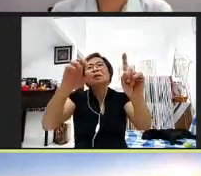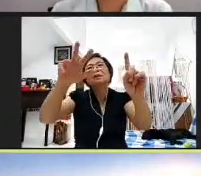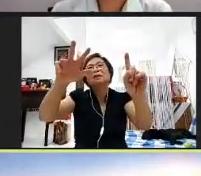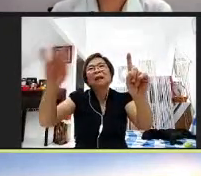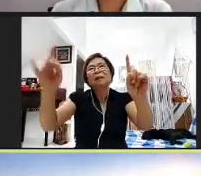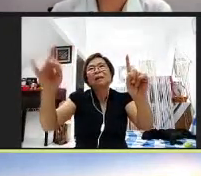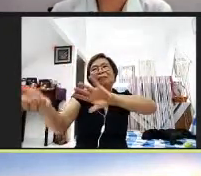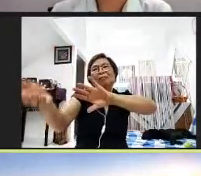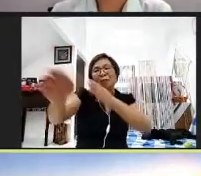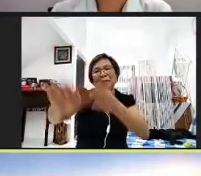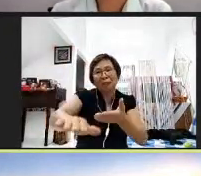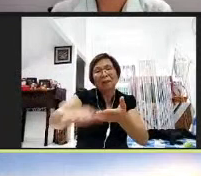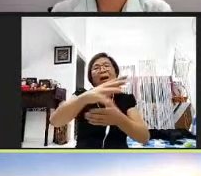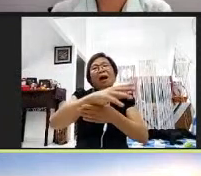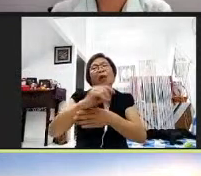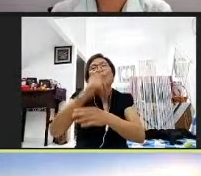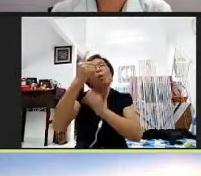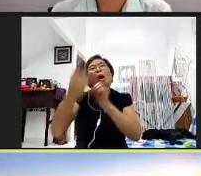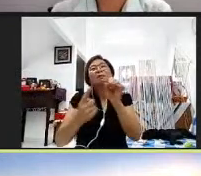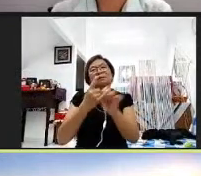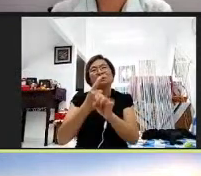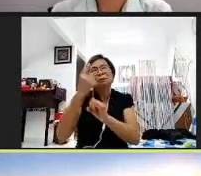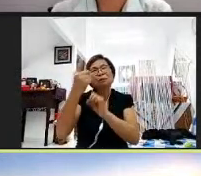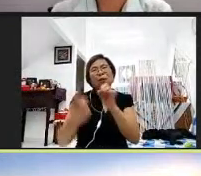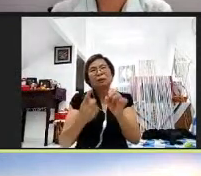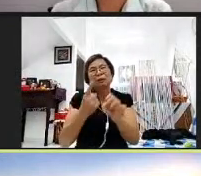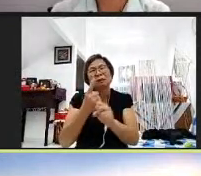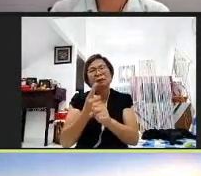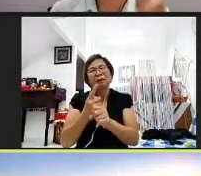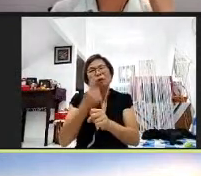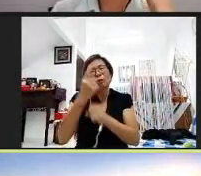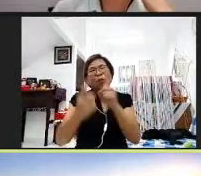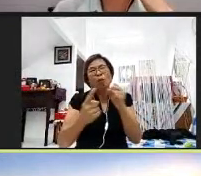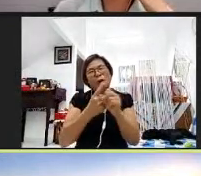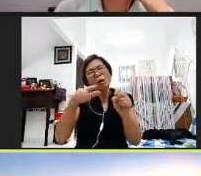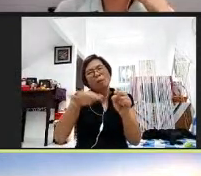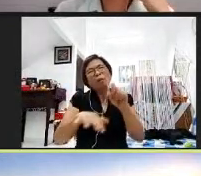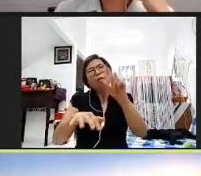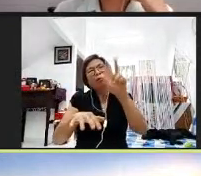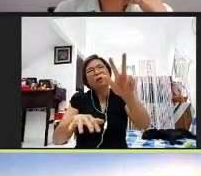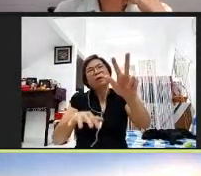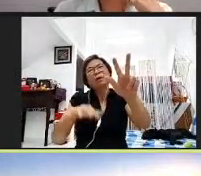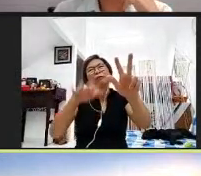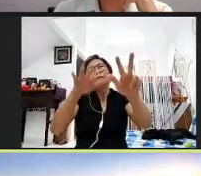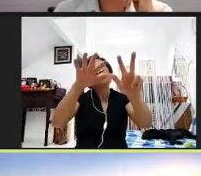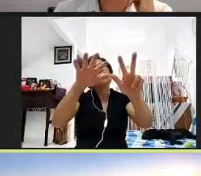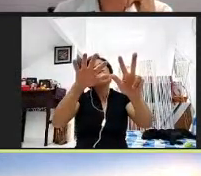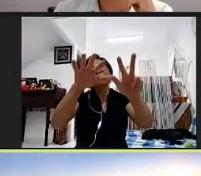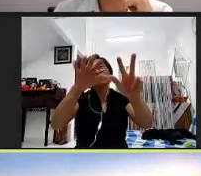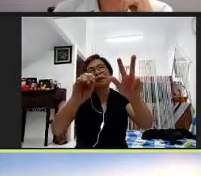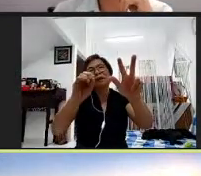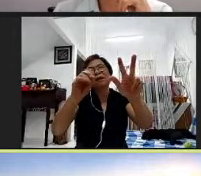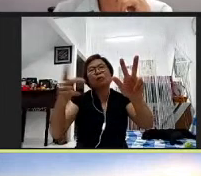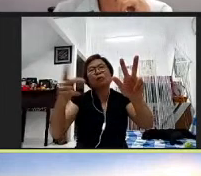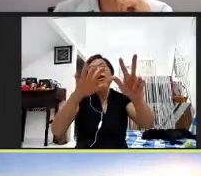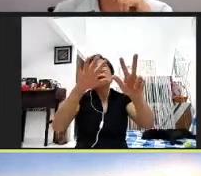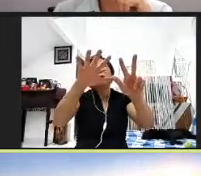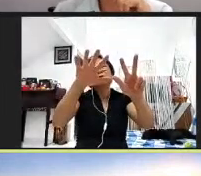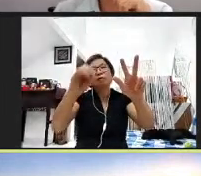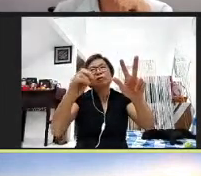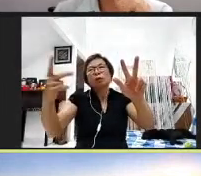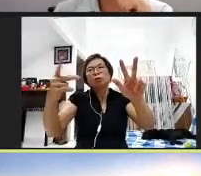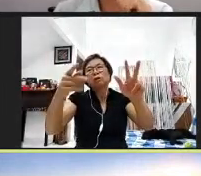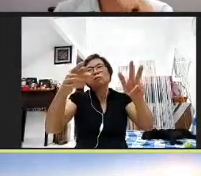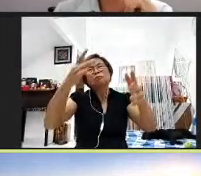1,638. And over 1 year, we nearly hit 350,000 cases. And remember, this